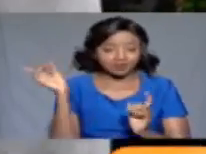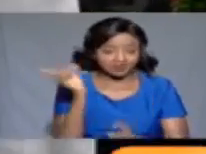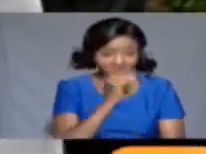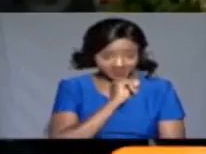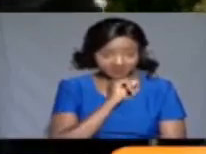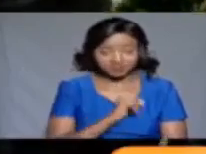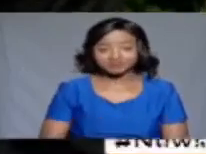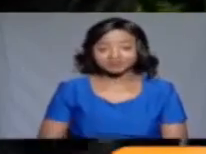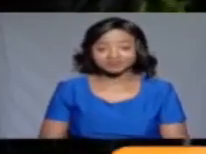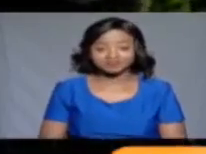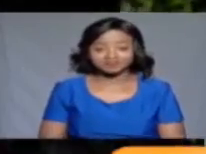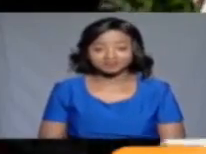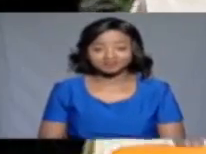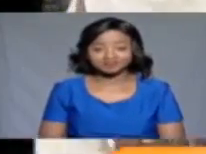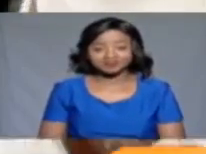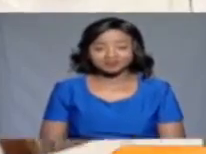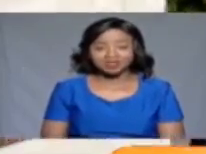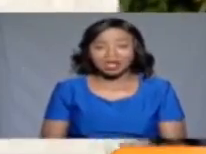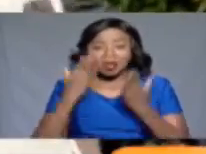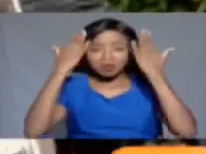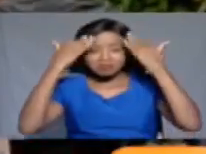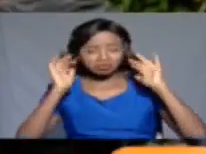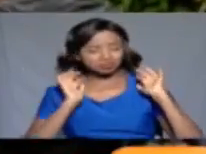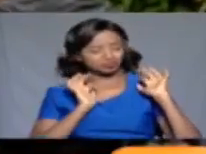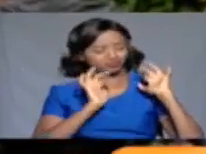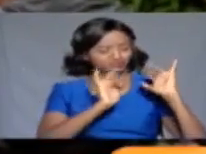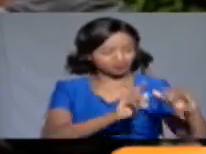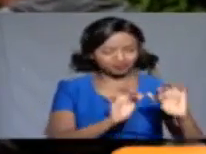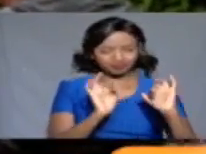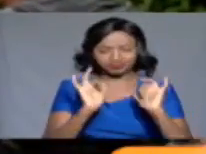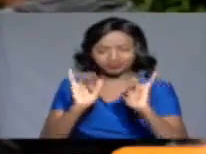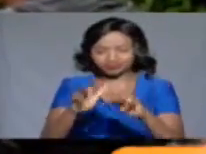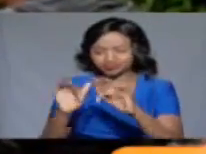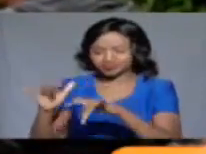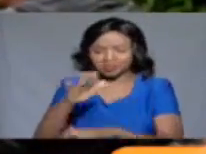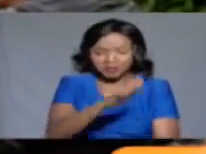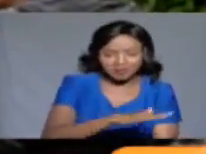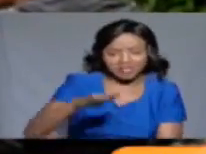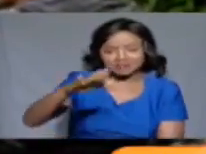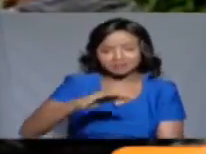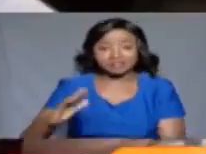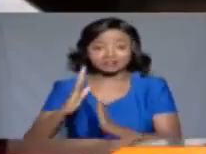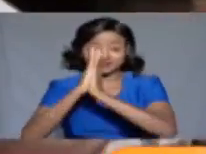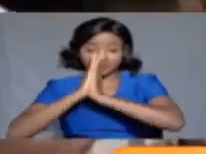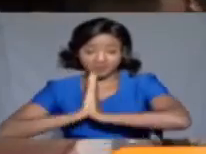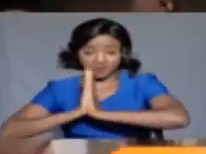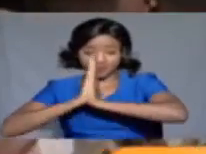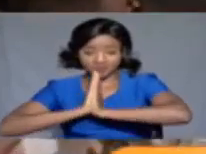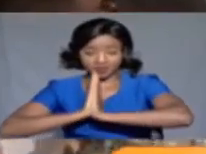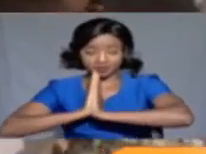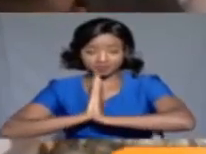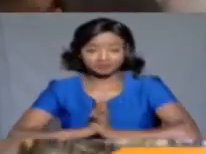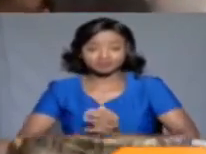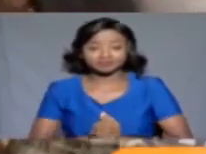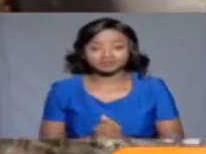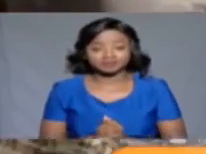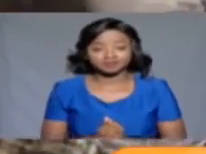Muslims flocked various worship centers and prayer grounds across the country for the prayers.